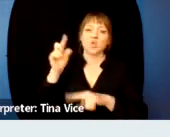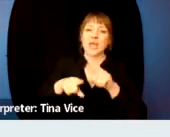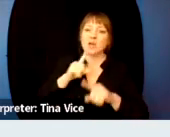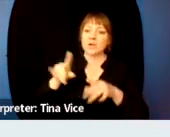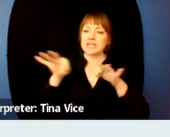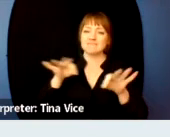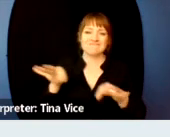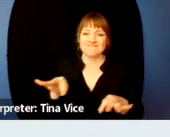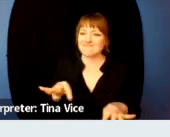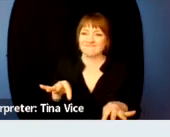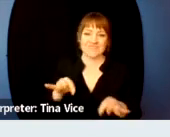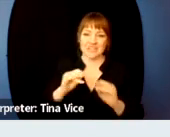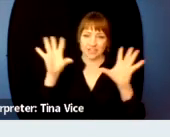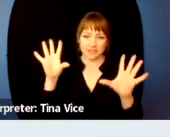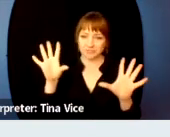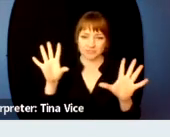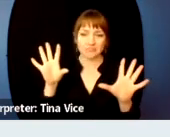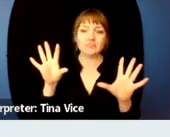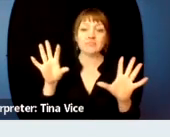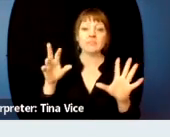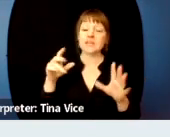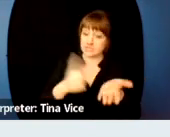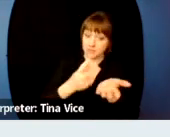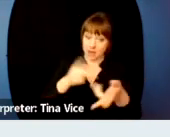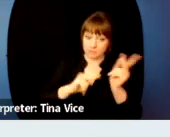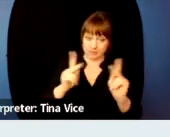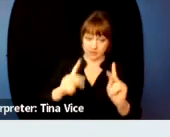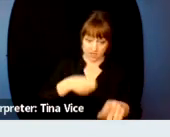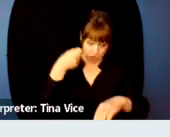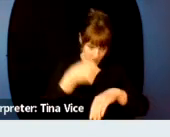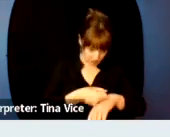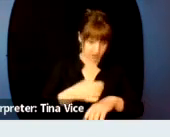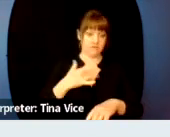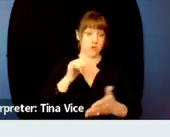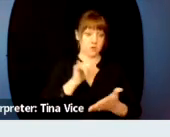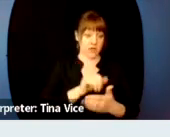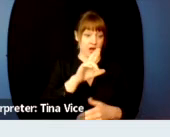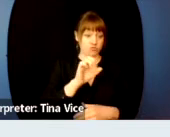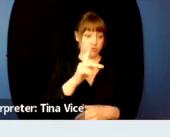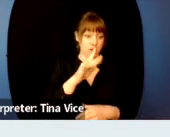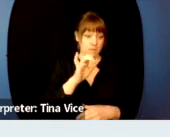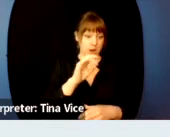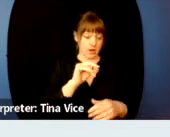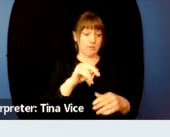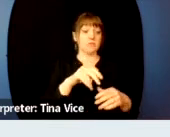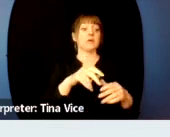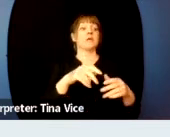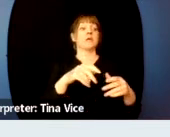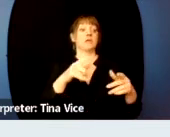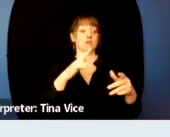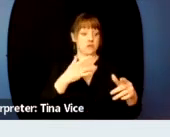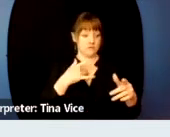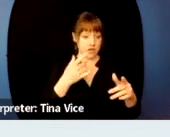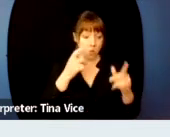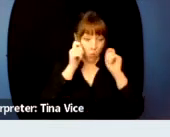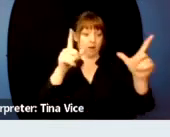hit rock bottom because then they're able to make some changes and have better and healthier use patterns. Rock bottom for a